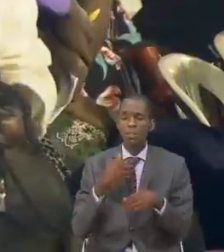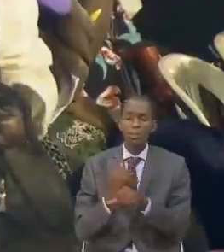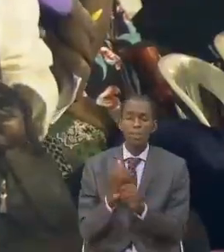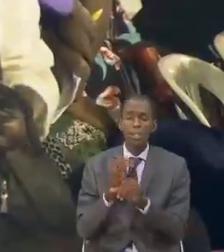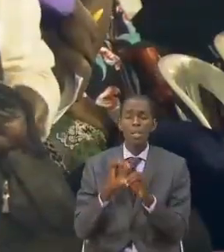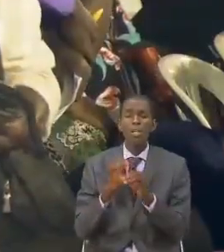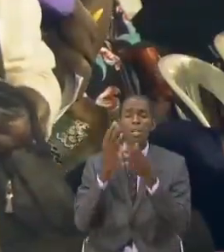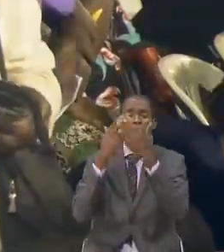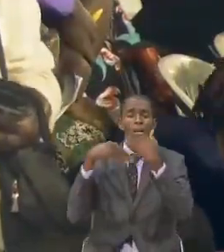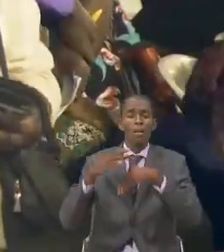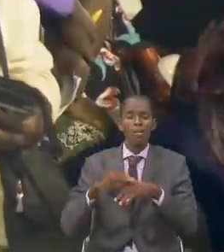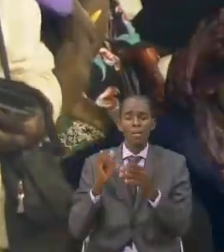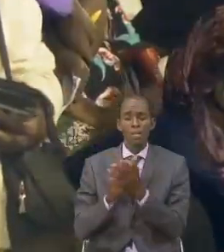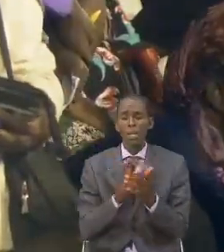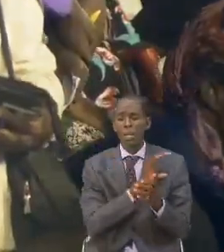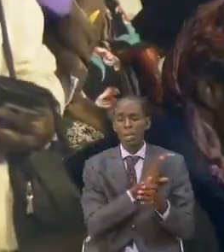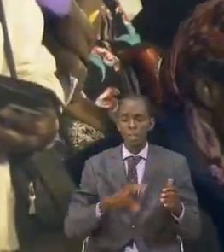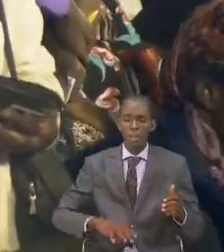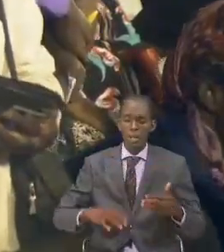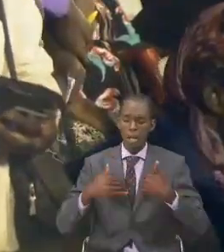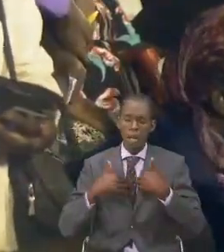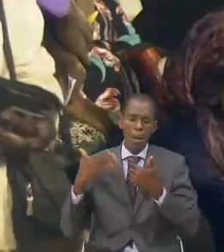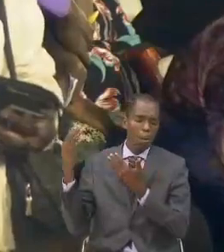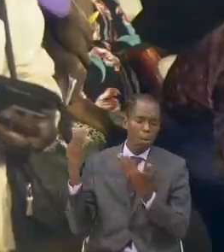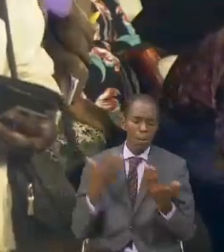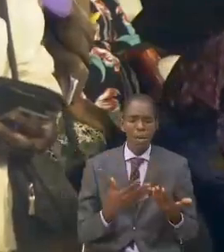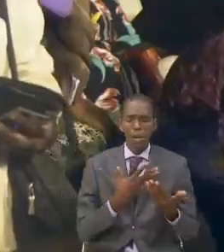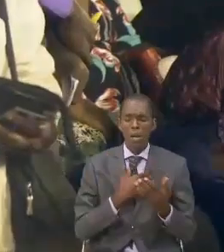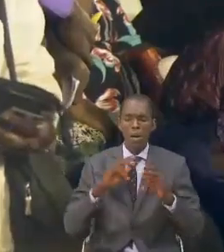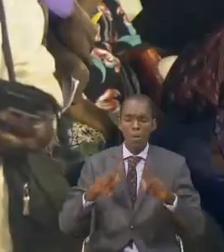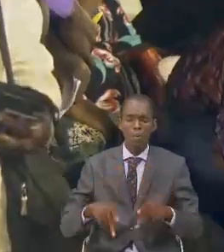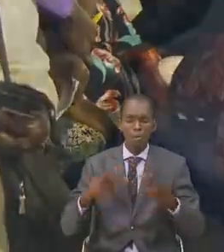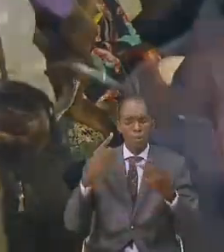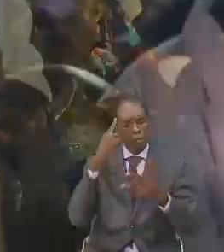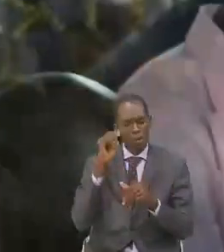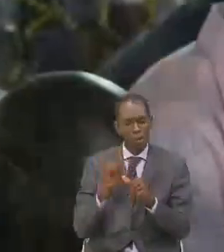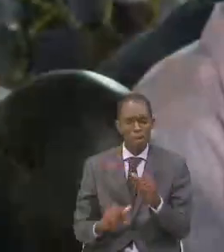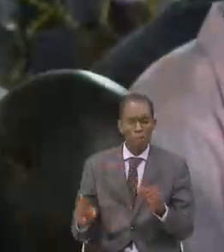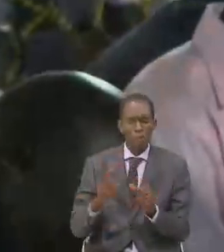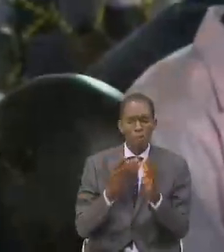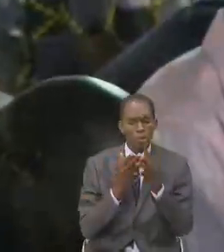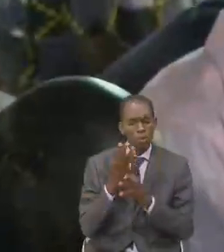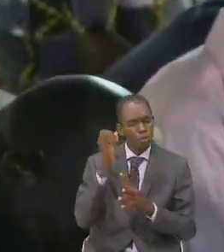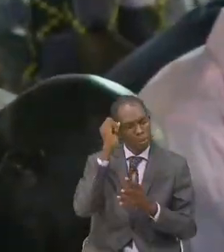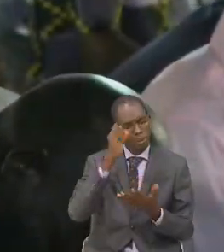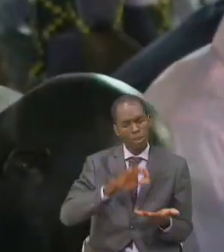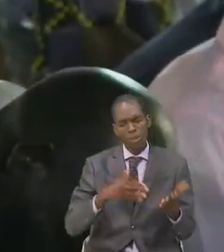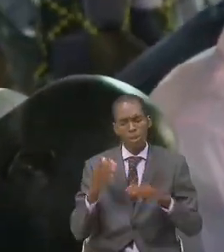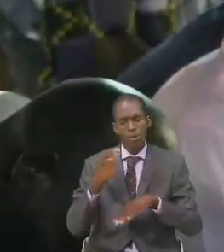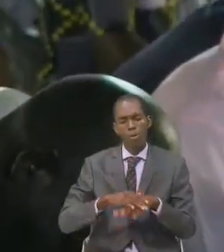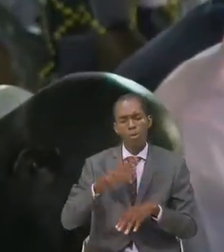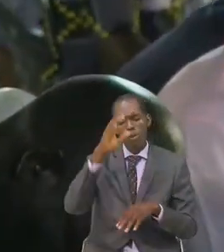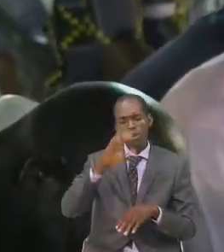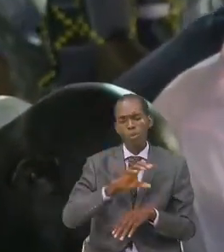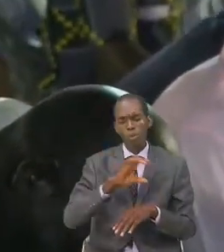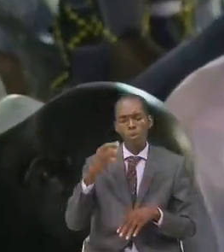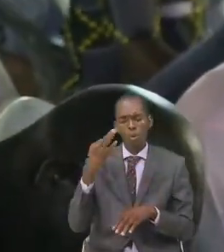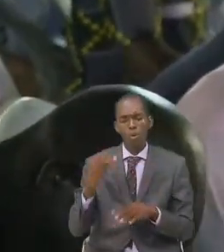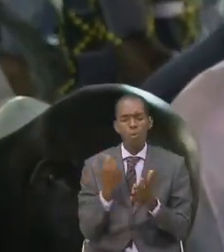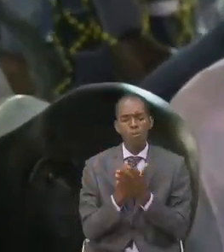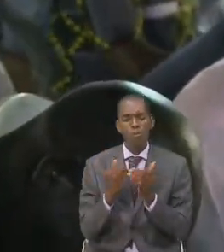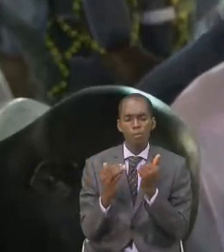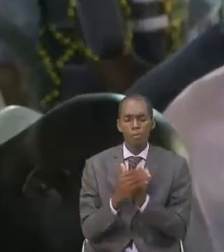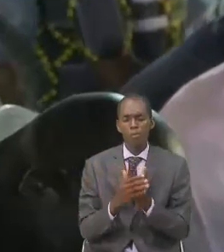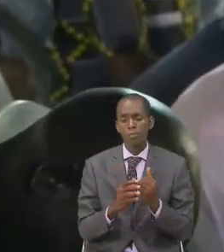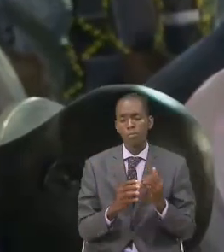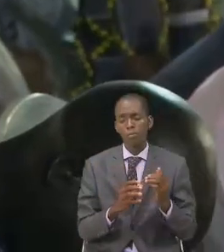that robe of righteousness that he made in heaven, that Christ has brought and Christ provides for everyone through